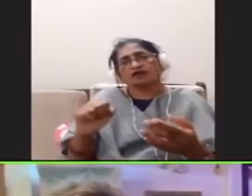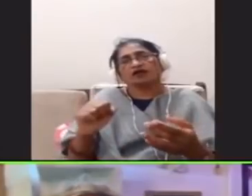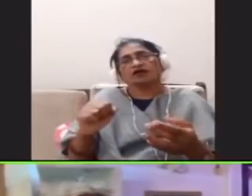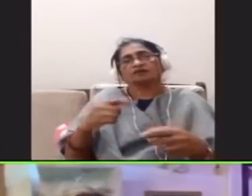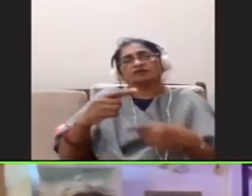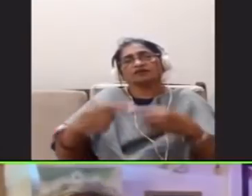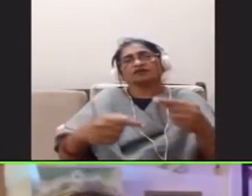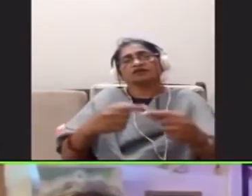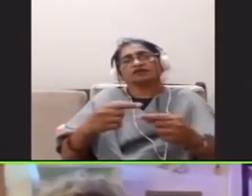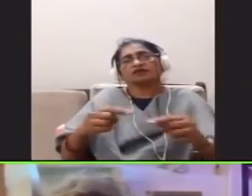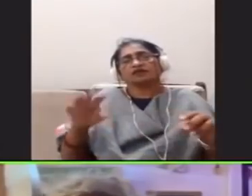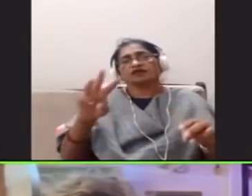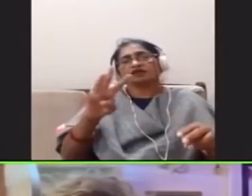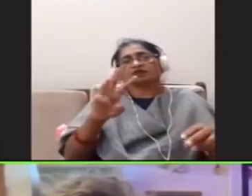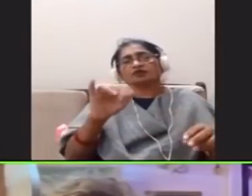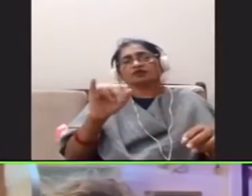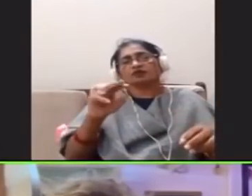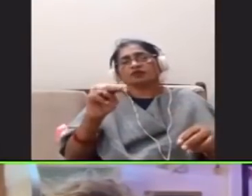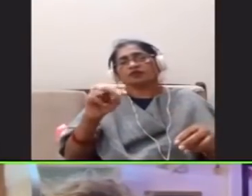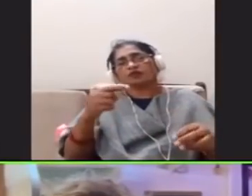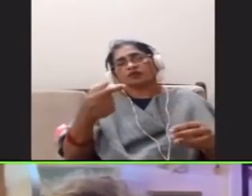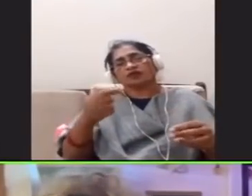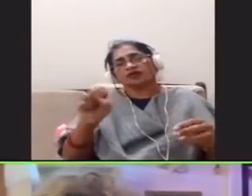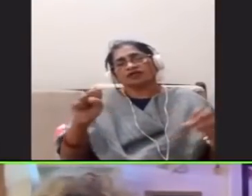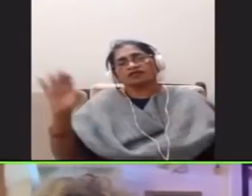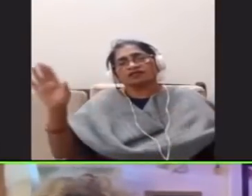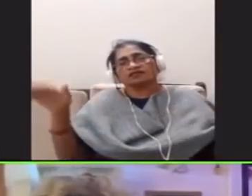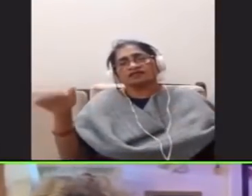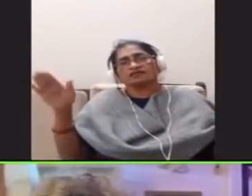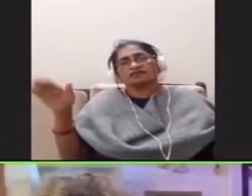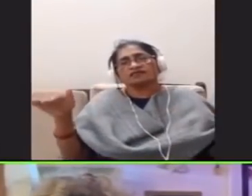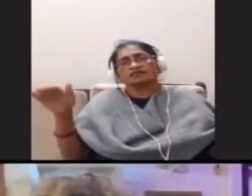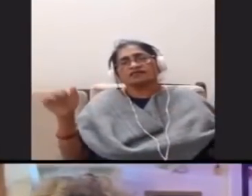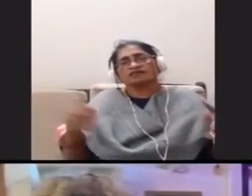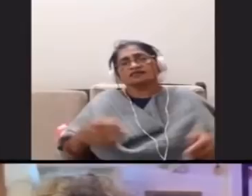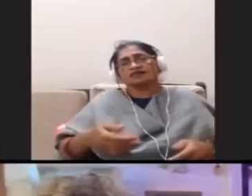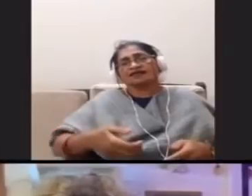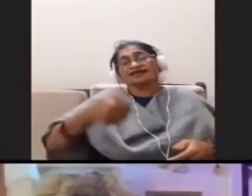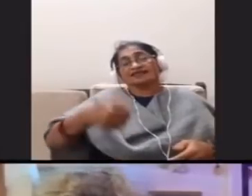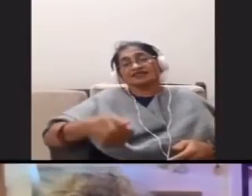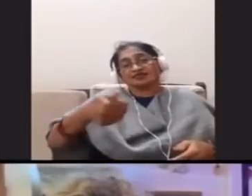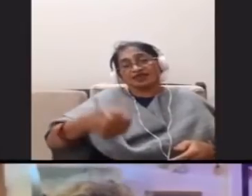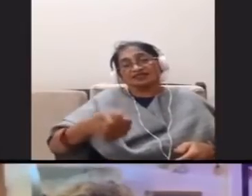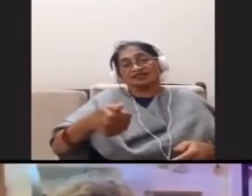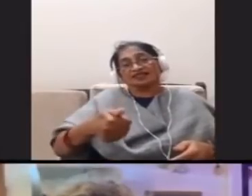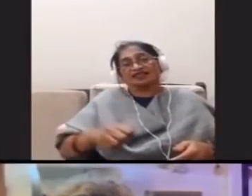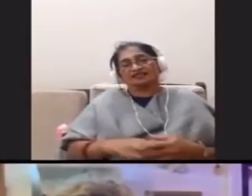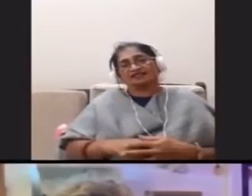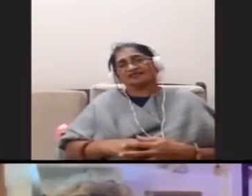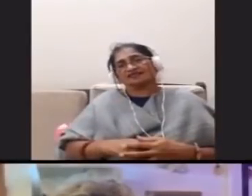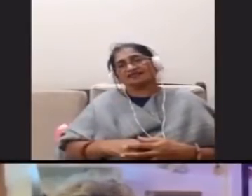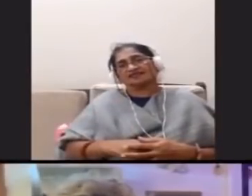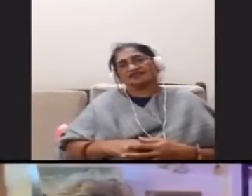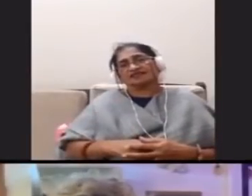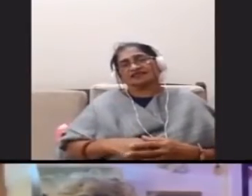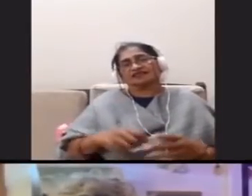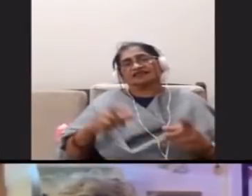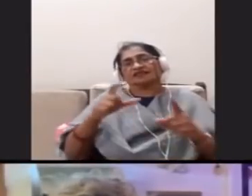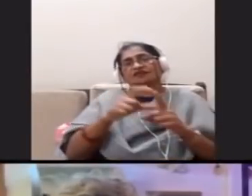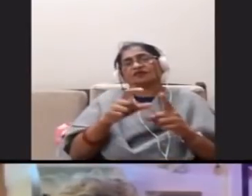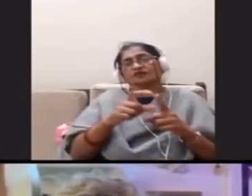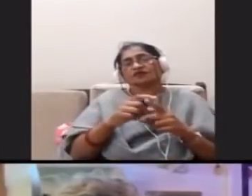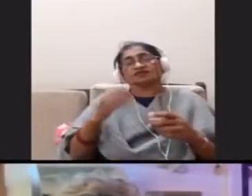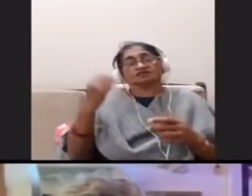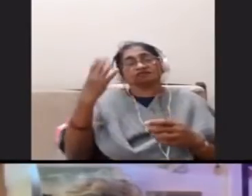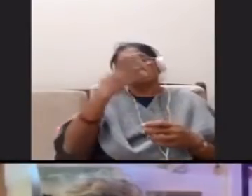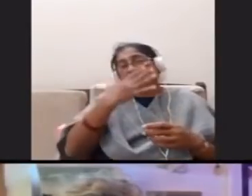going, Wings Unlimited going forward. Congratulations. Thank you so much, Alison. Those words mean a lot to us,